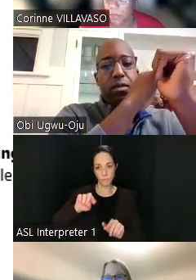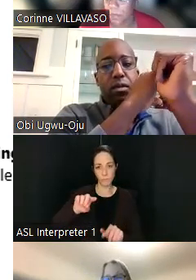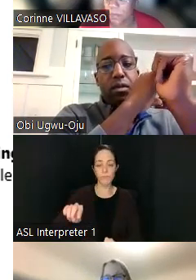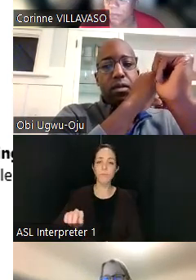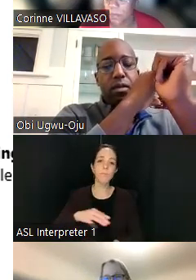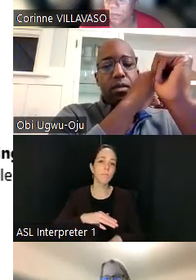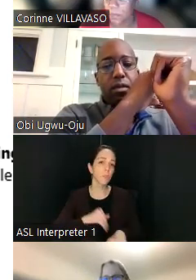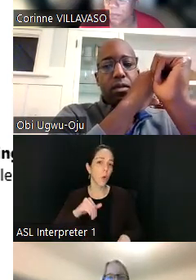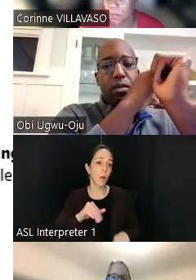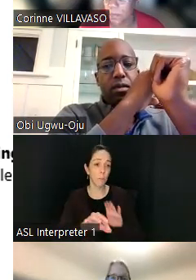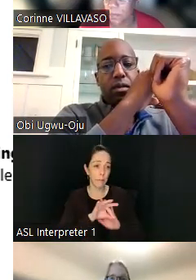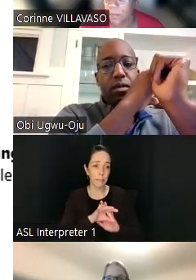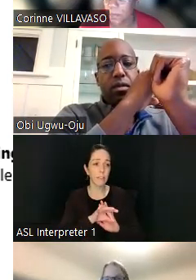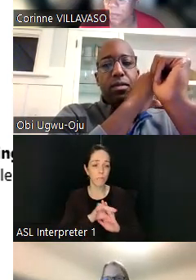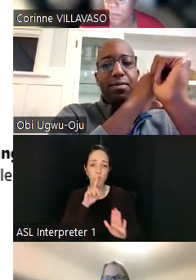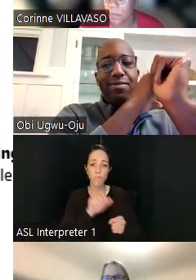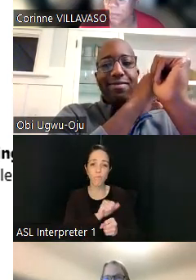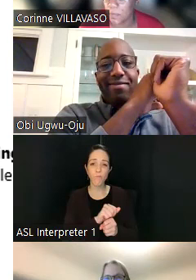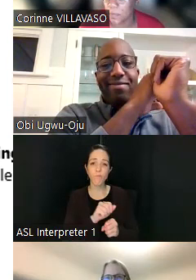duty, the jury duty pay is